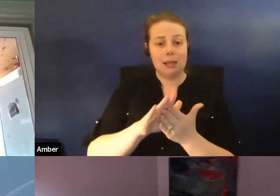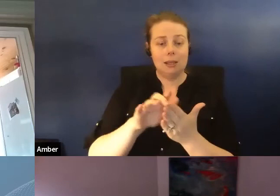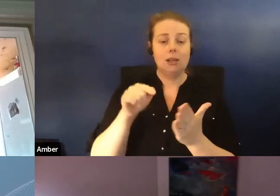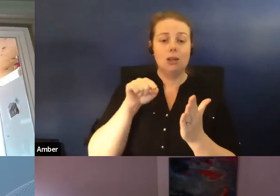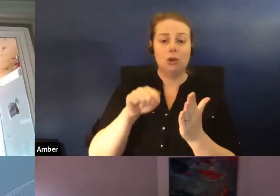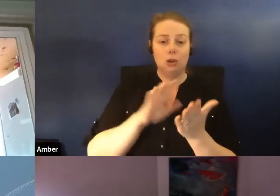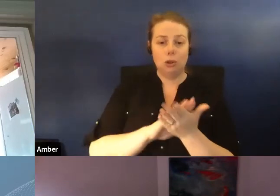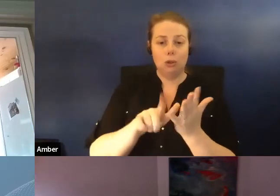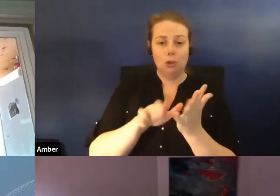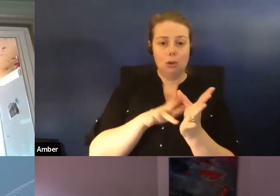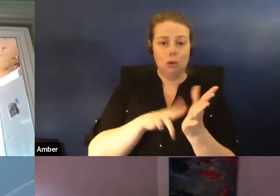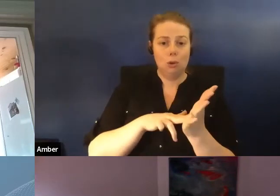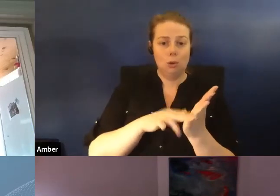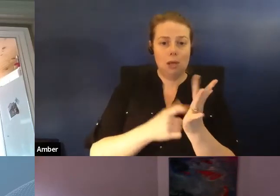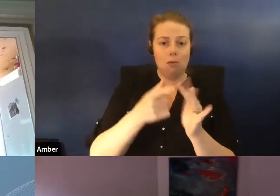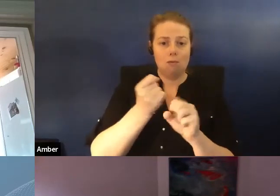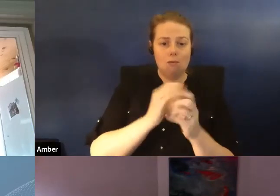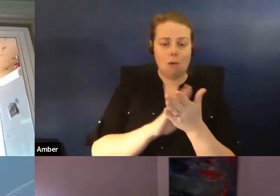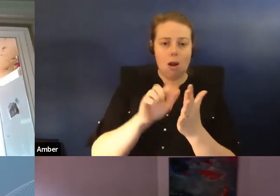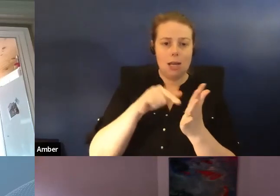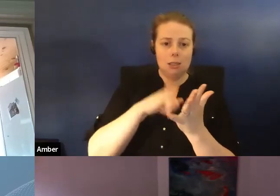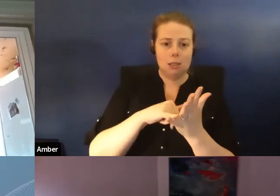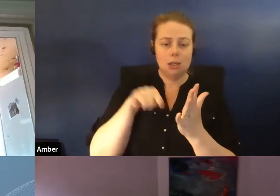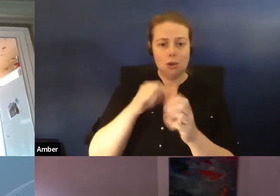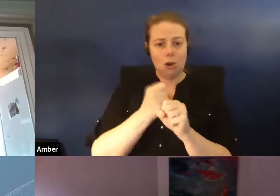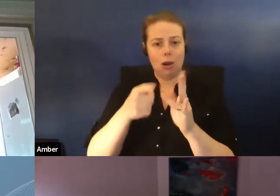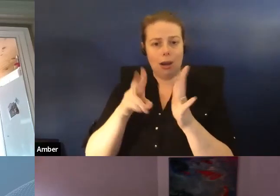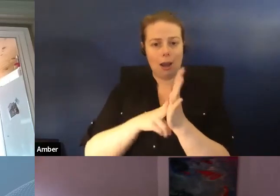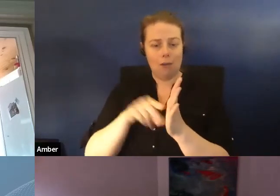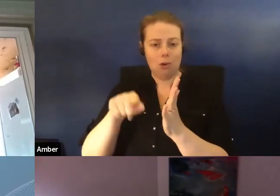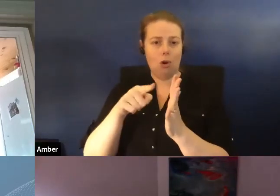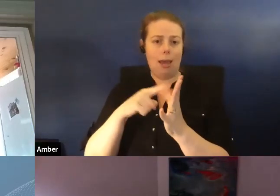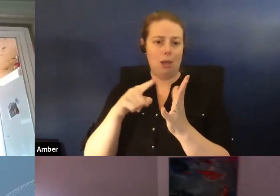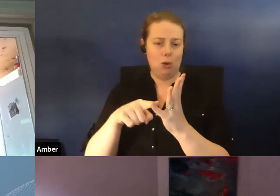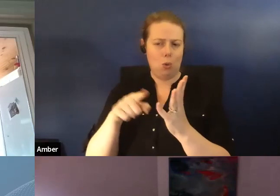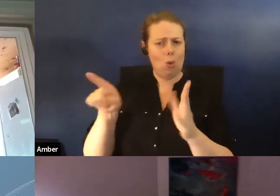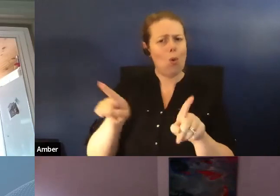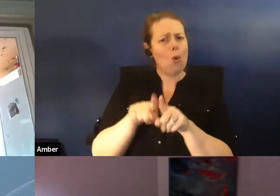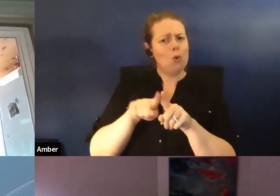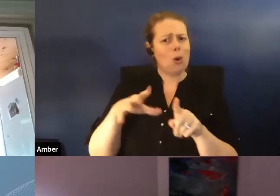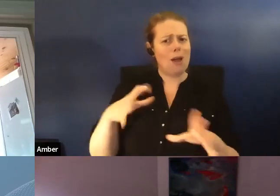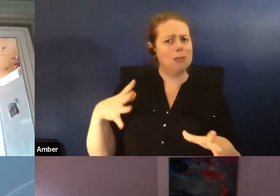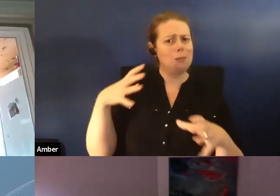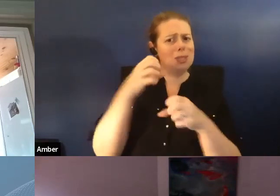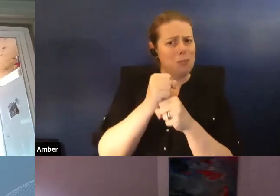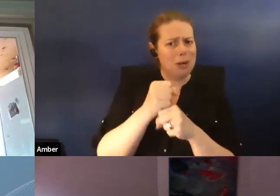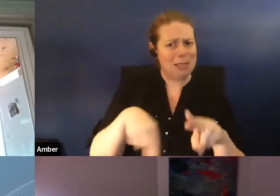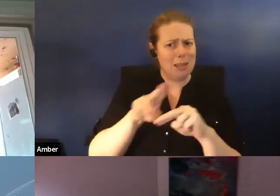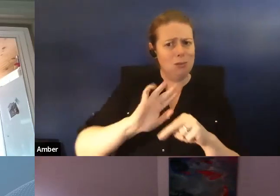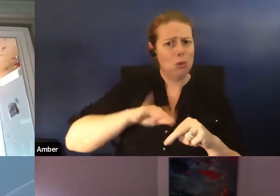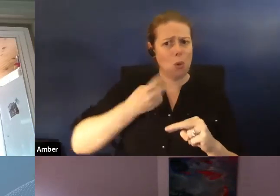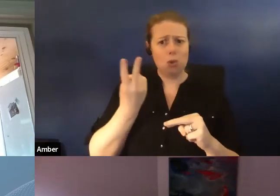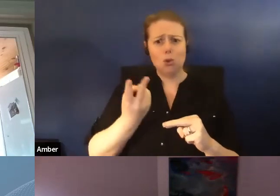tech.humanrights.gov.au. We've also put some summary material in there if a 200-page report doesn't quite float your boat, which